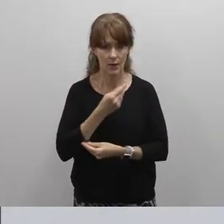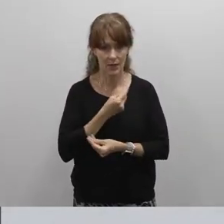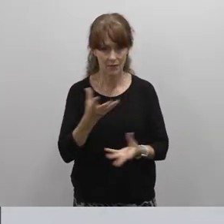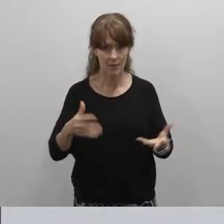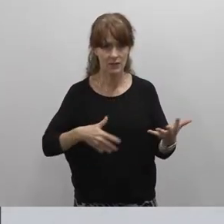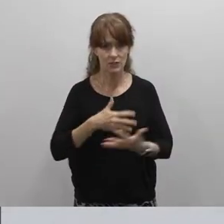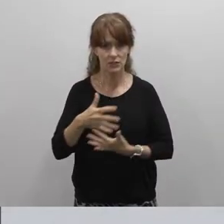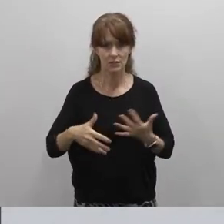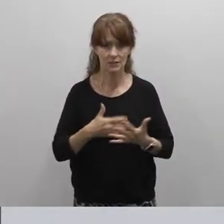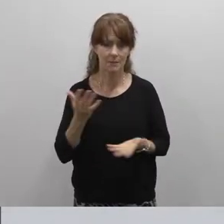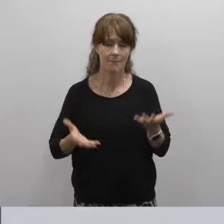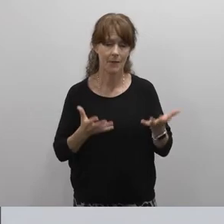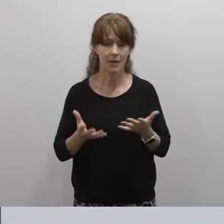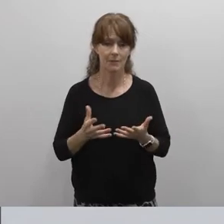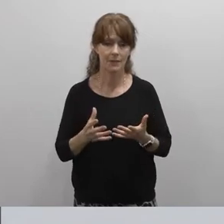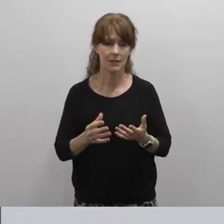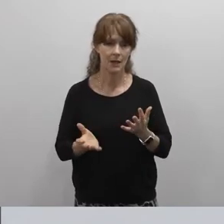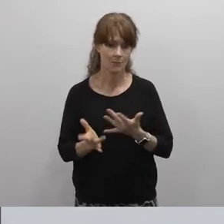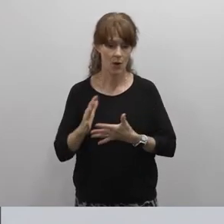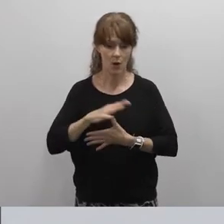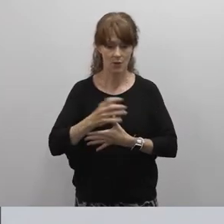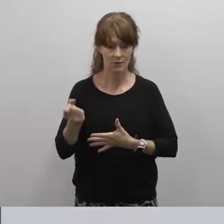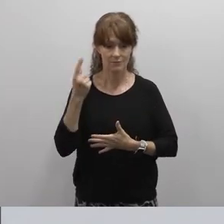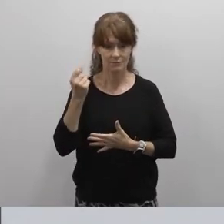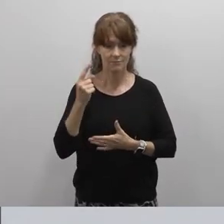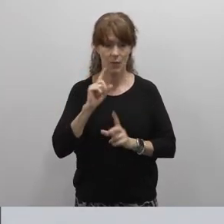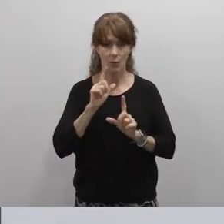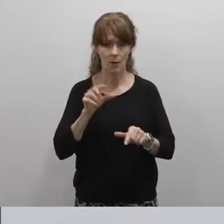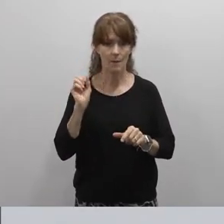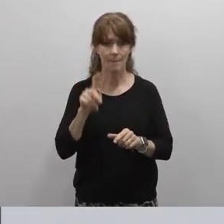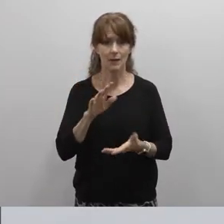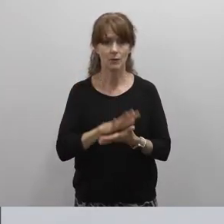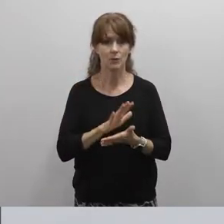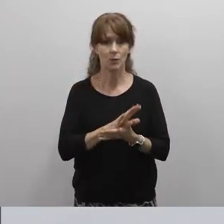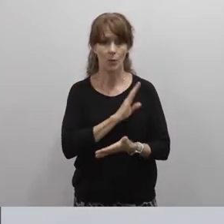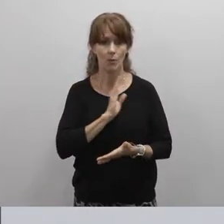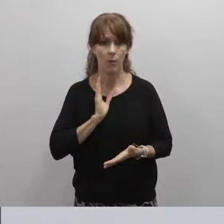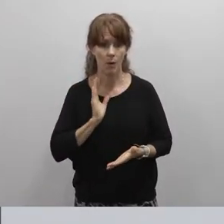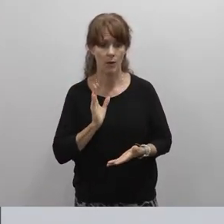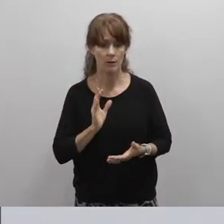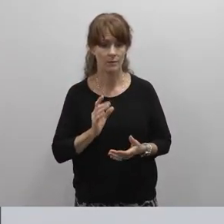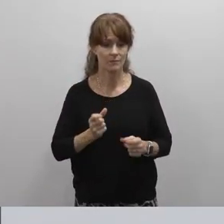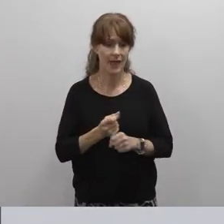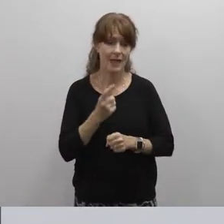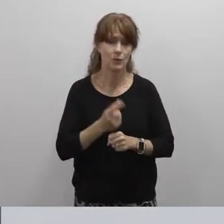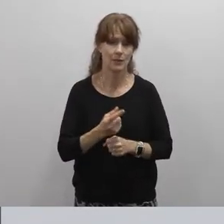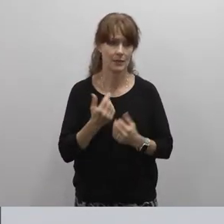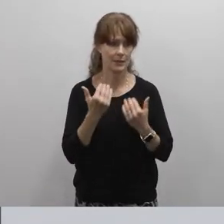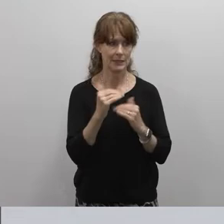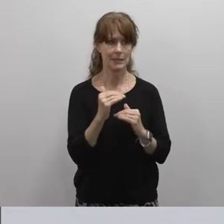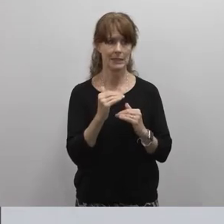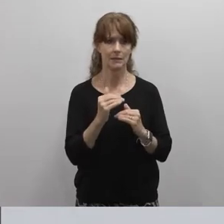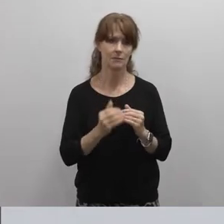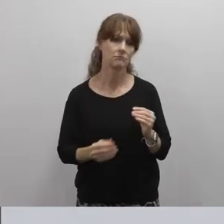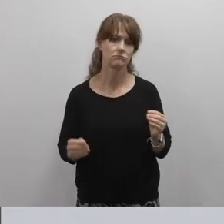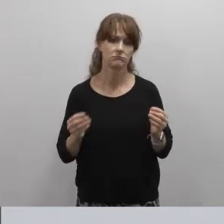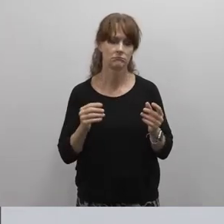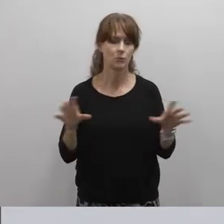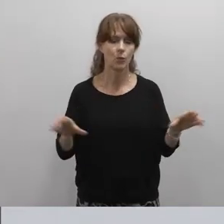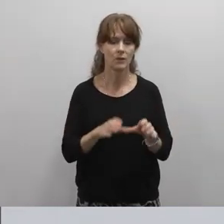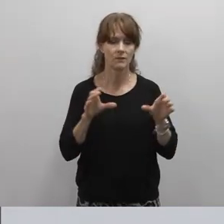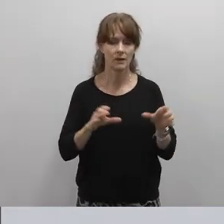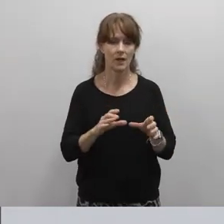information, perhaps revisiting priorities, and reporting back to the school board at least annually, just in terms of what we've done to reach